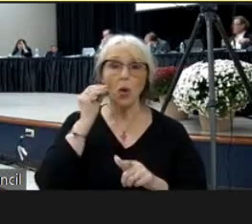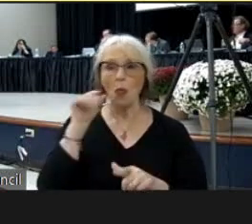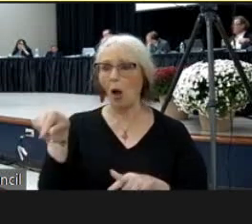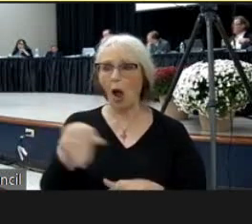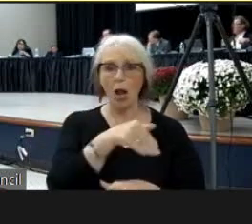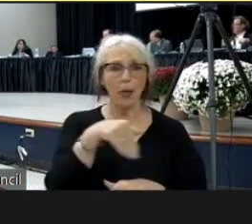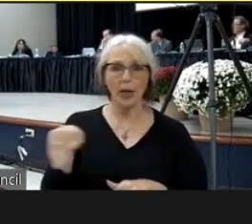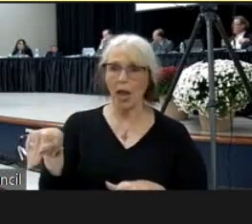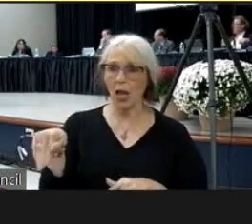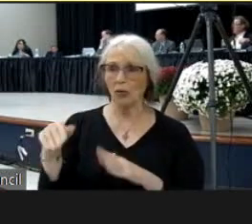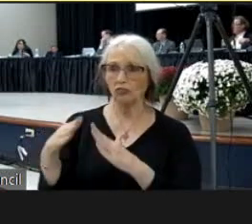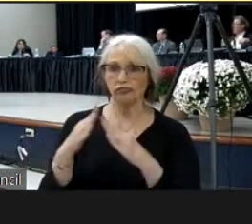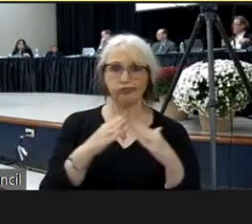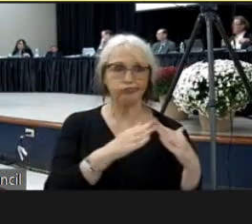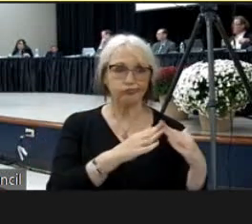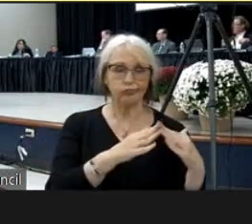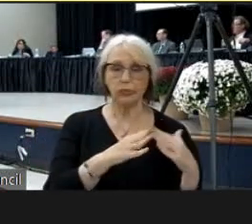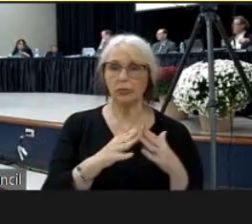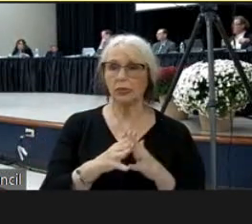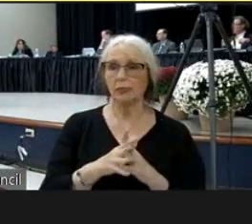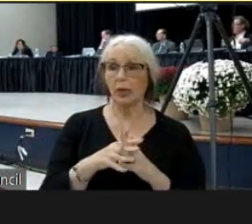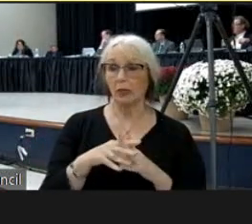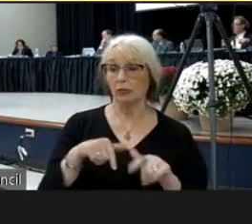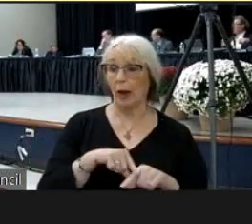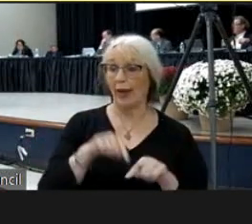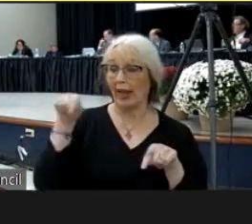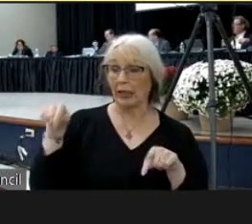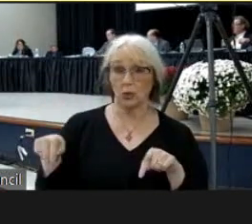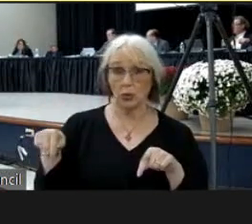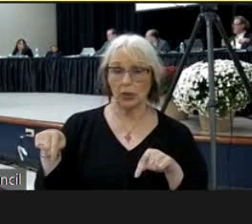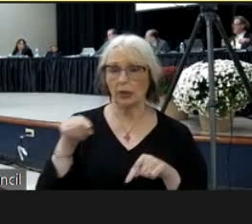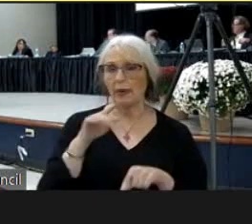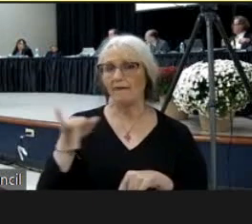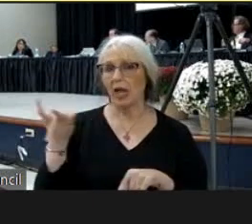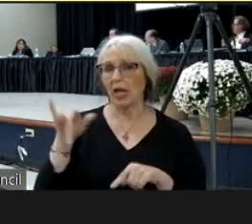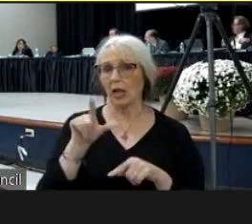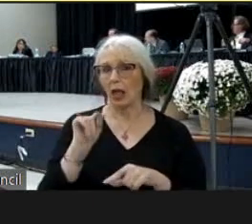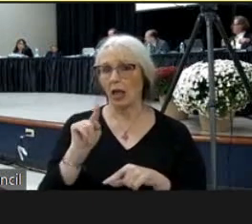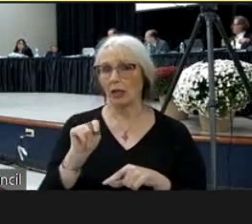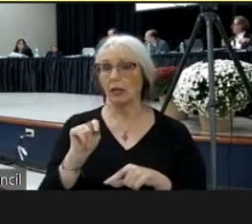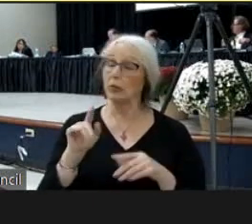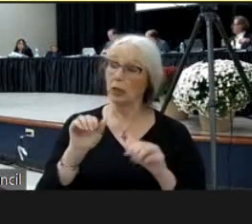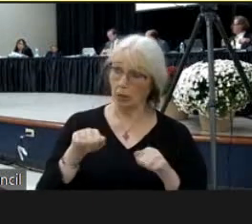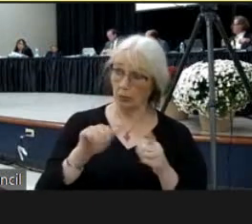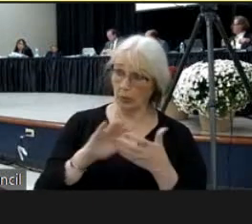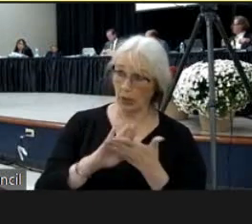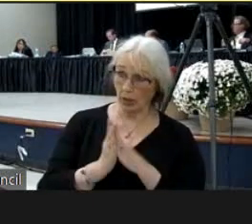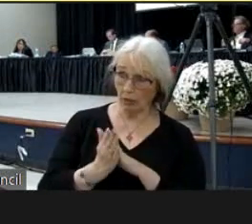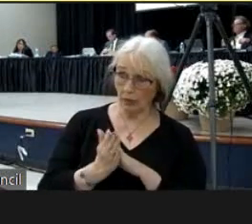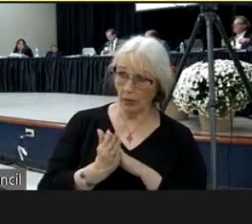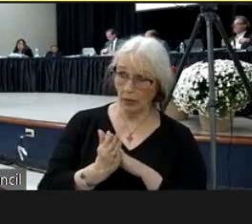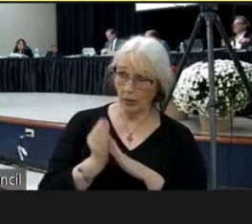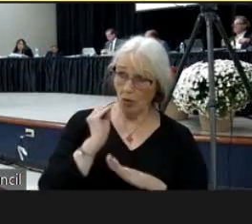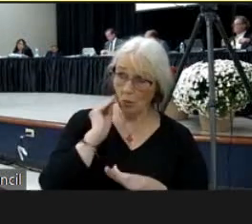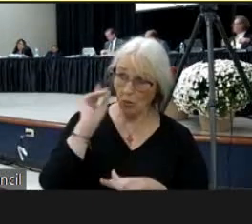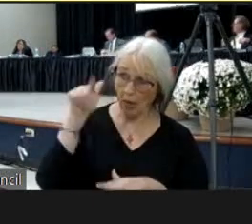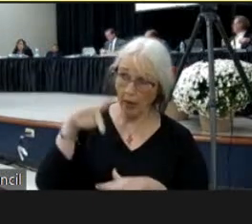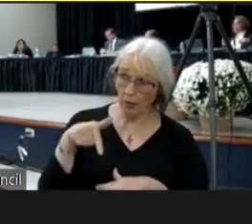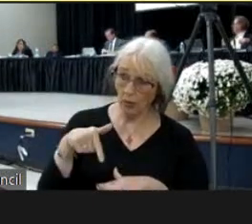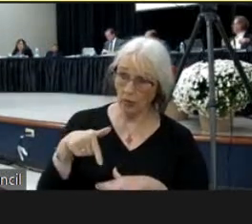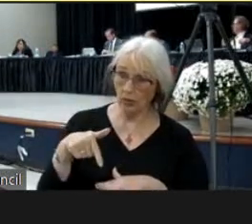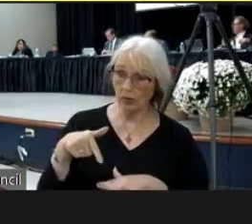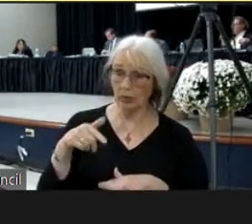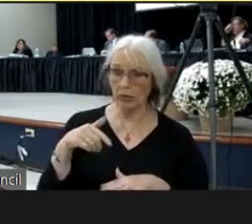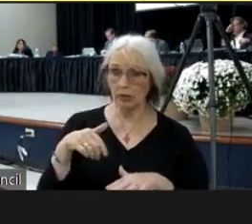street, but next to it is a vacant lot. But it could become a home later, Correct. because it would still